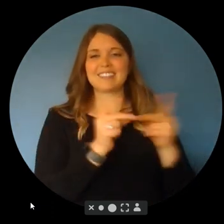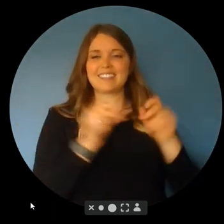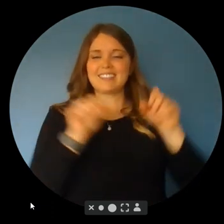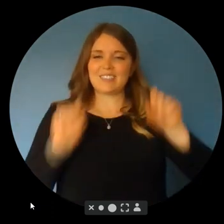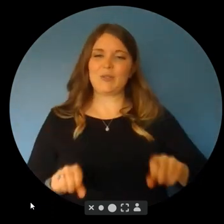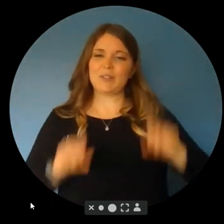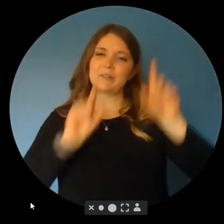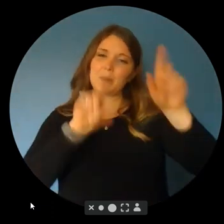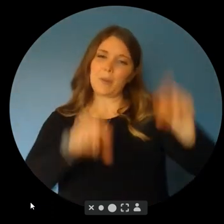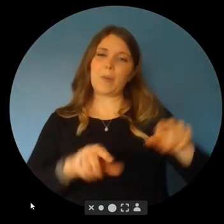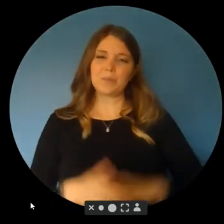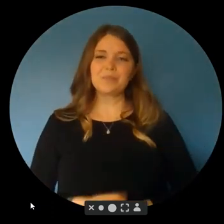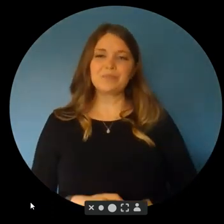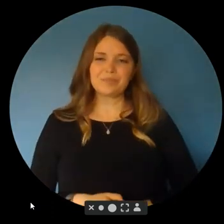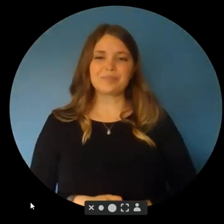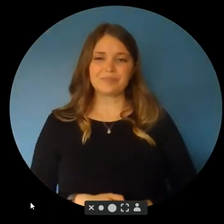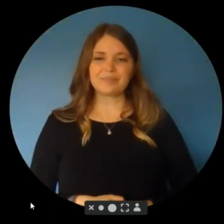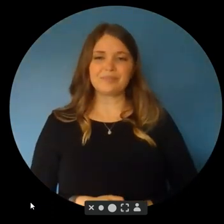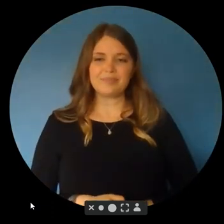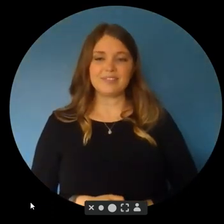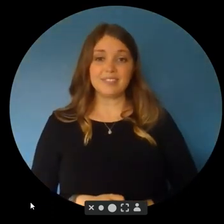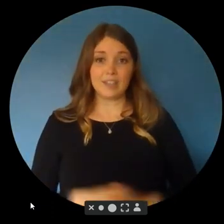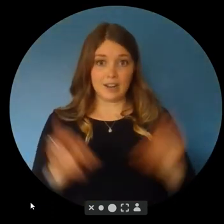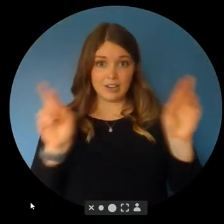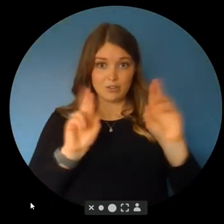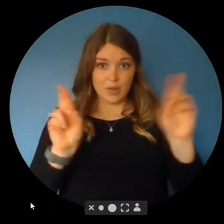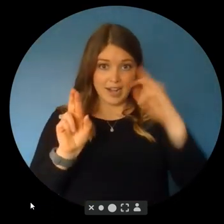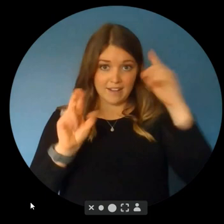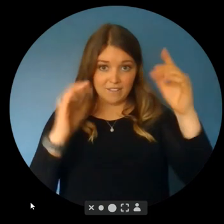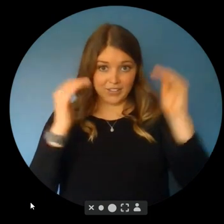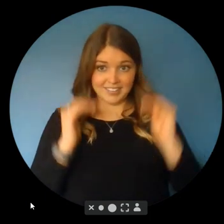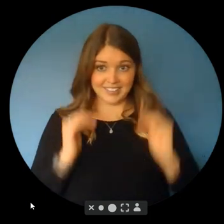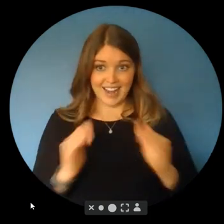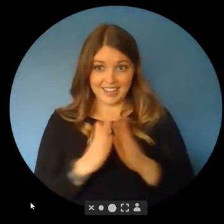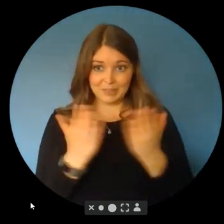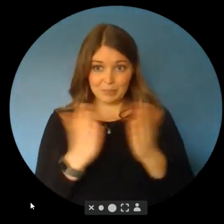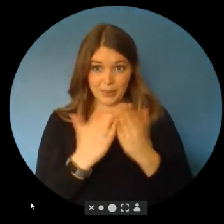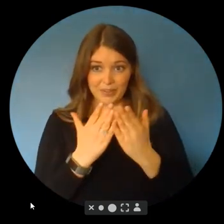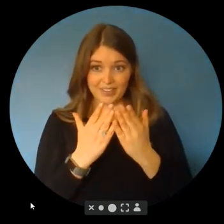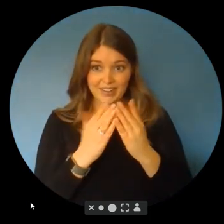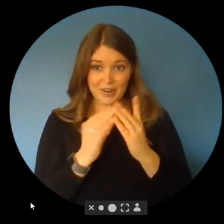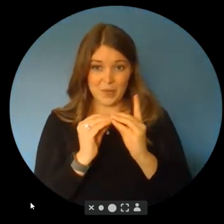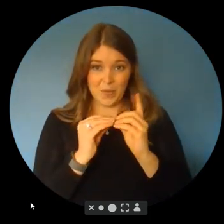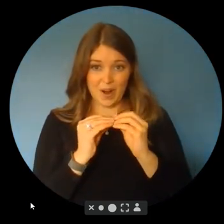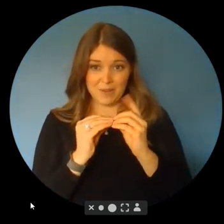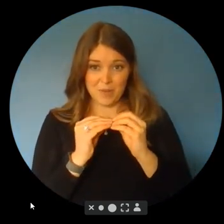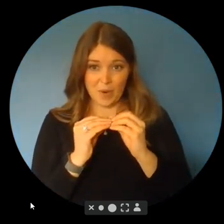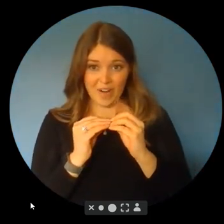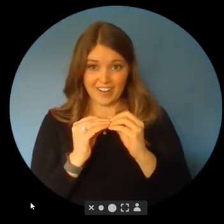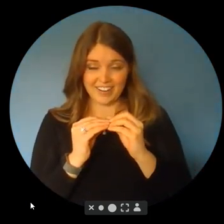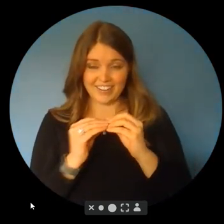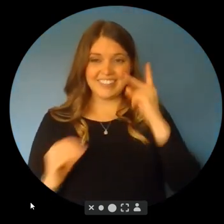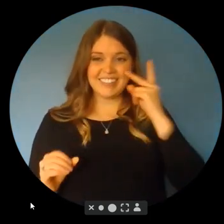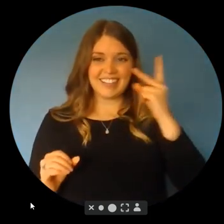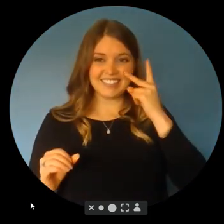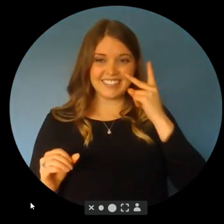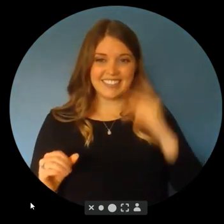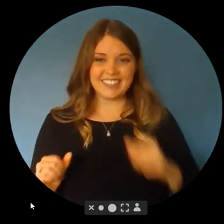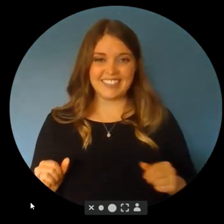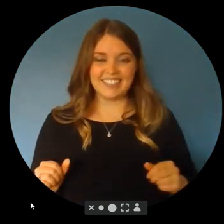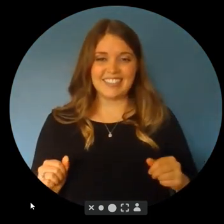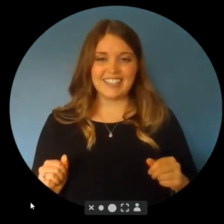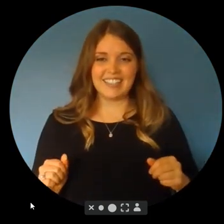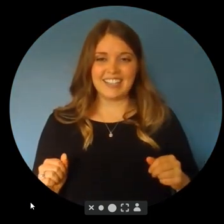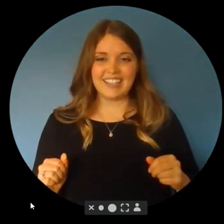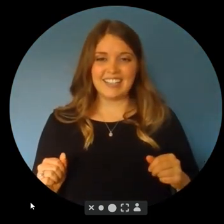Yeah. All right. We ready for the next book? One more? Let's see. So this